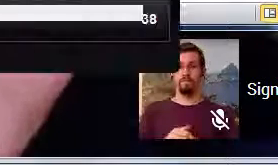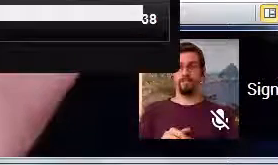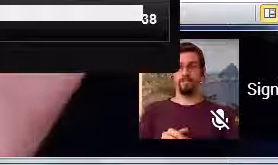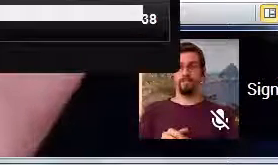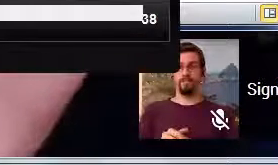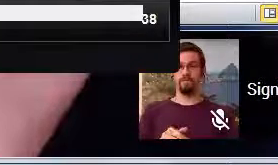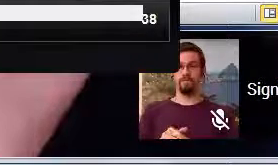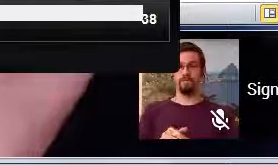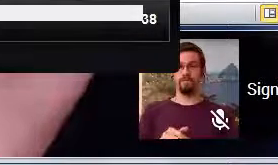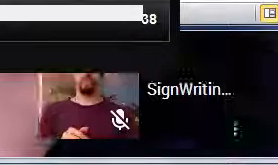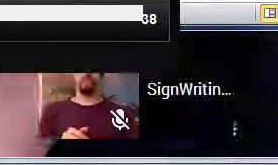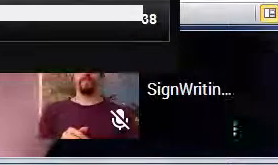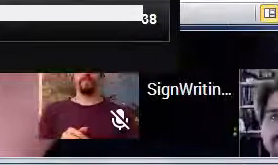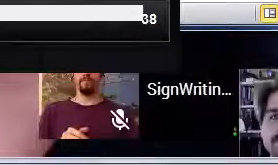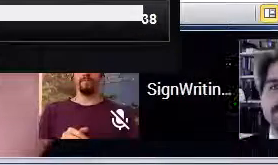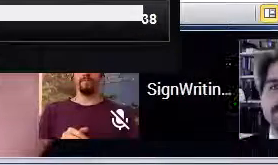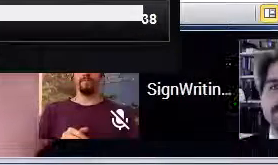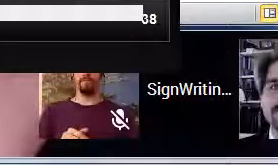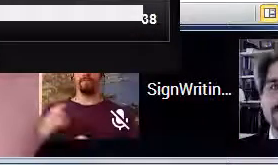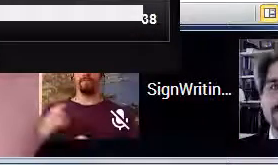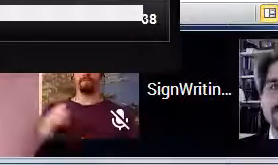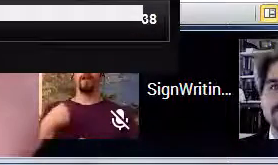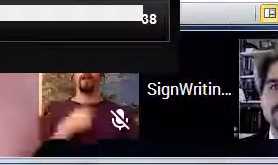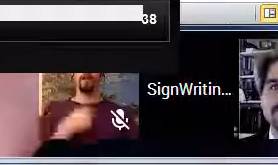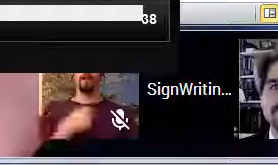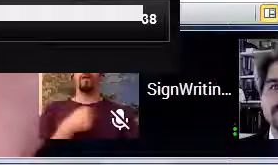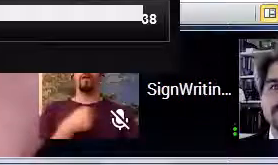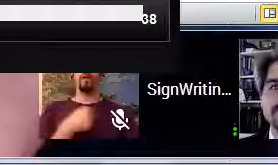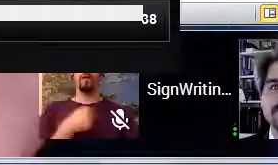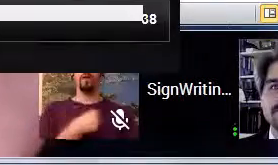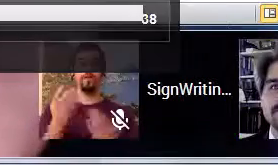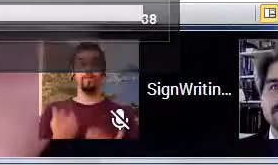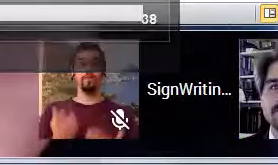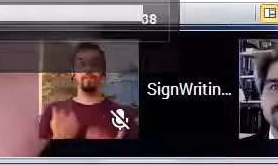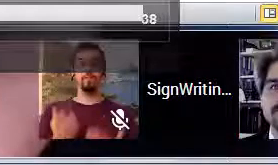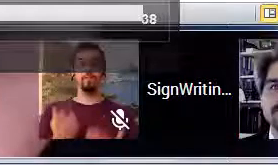We propose an